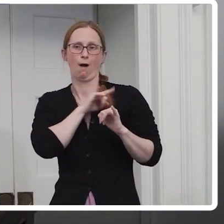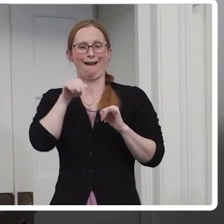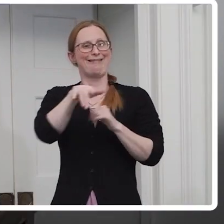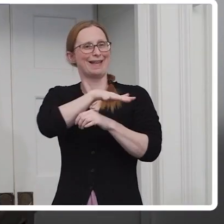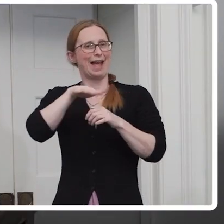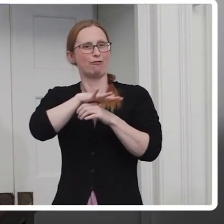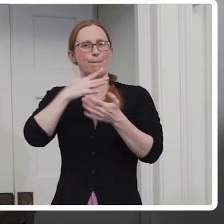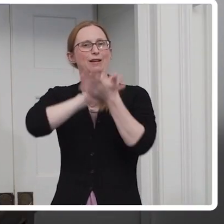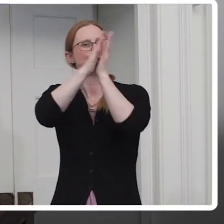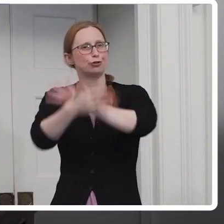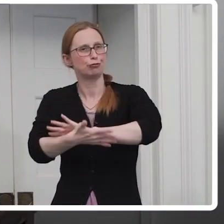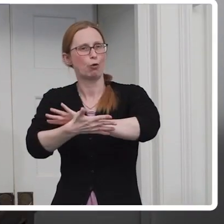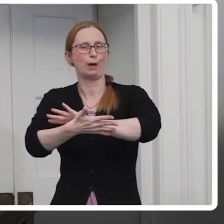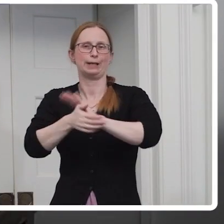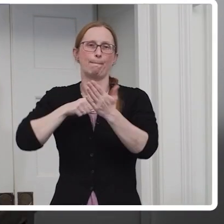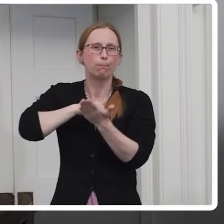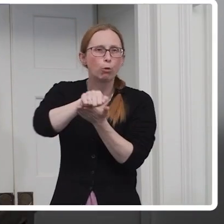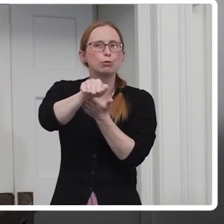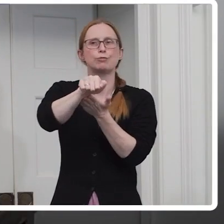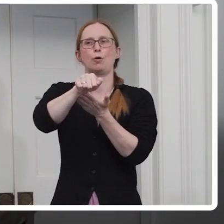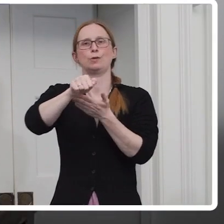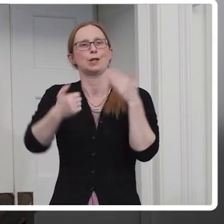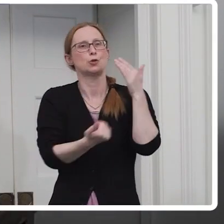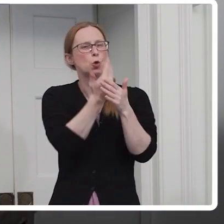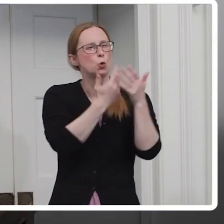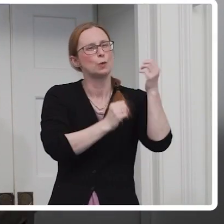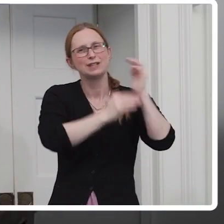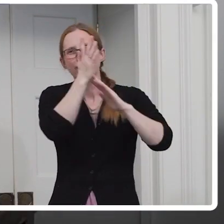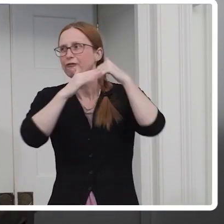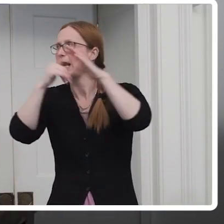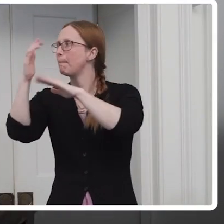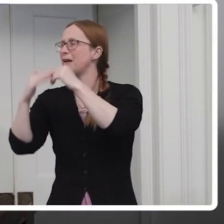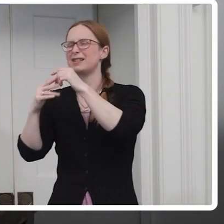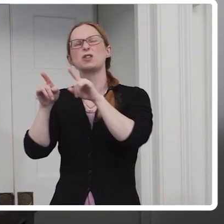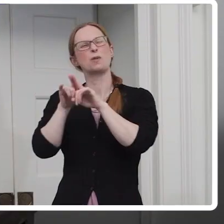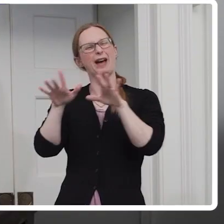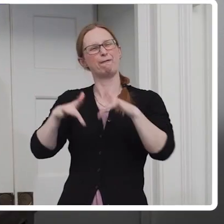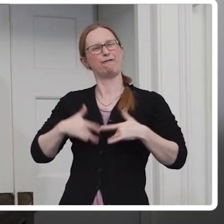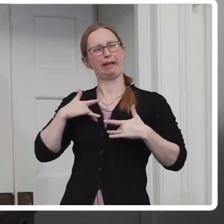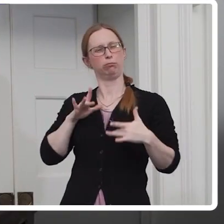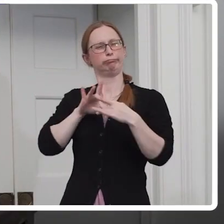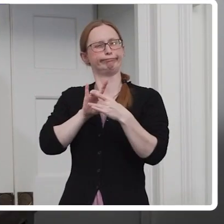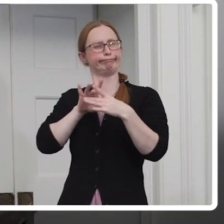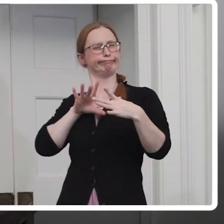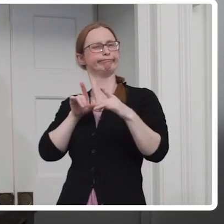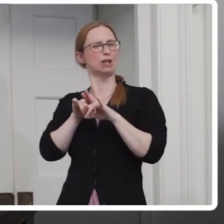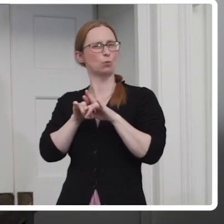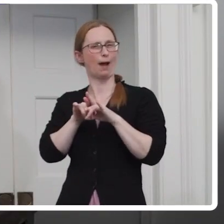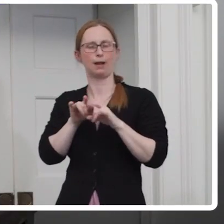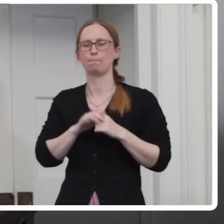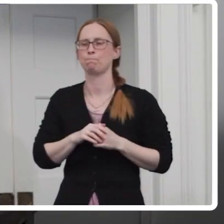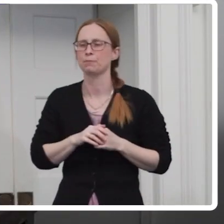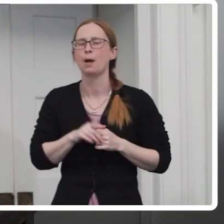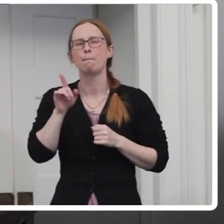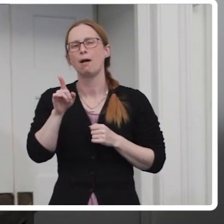by bulldozers and new developments. So there's also a kind of enchantment with that kind of wilderness out there as well. But it's a really good question,